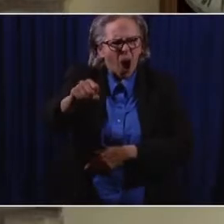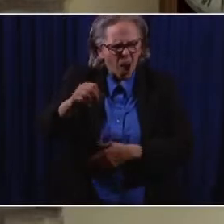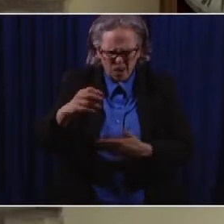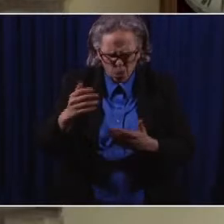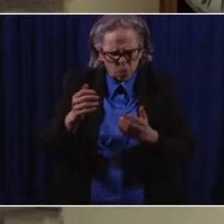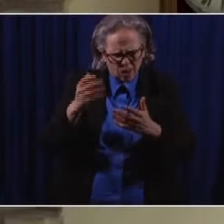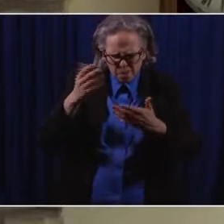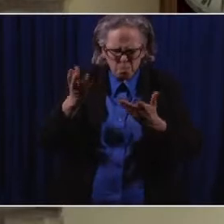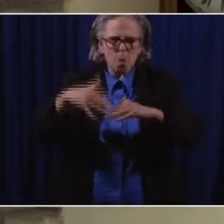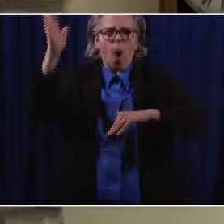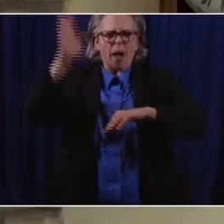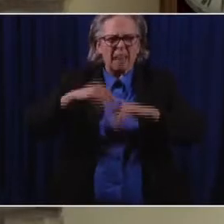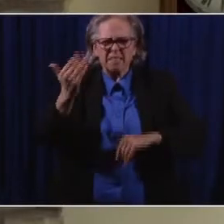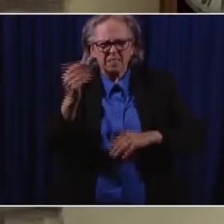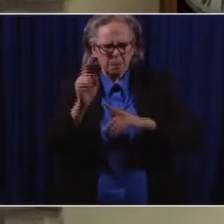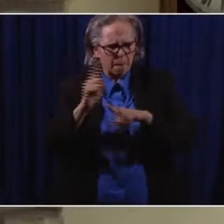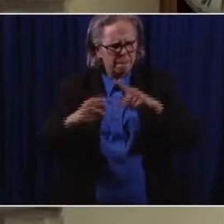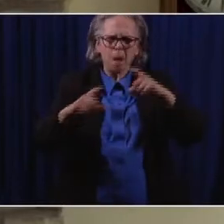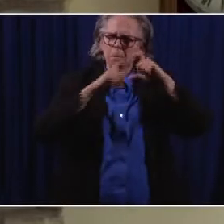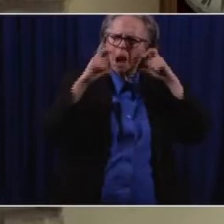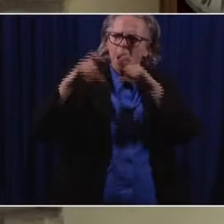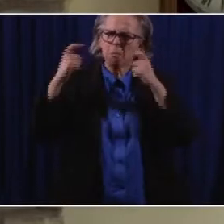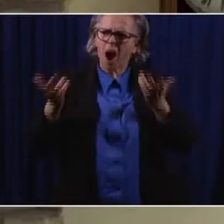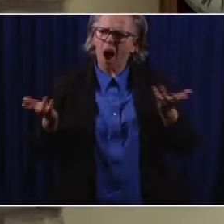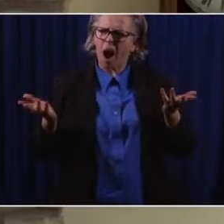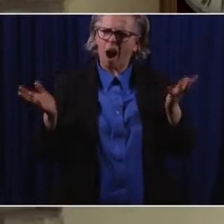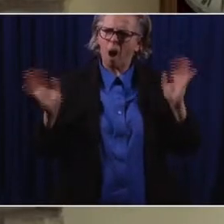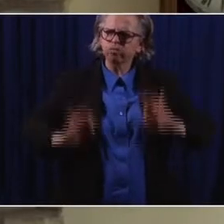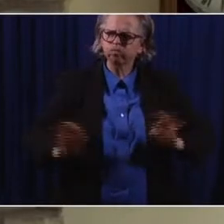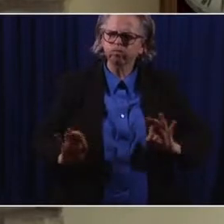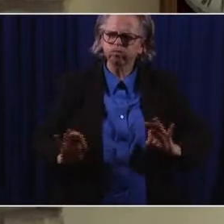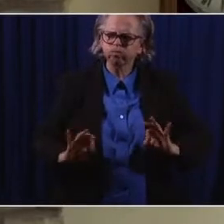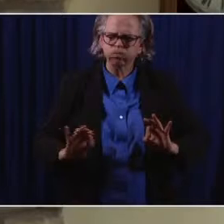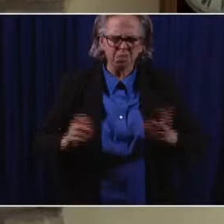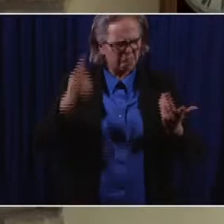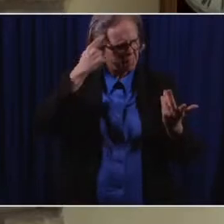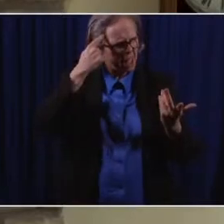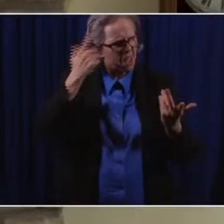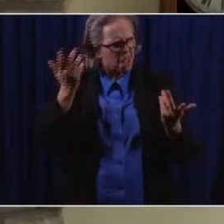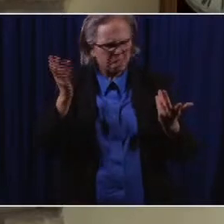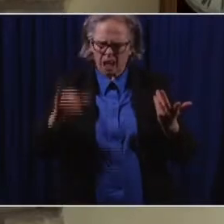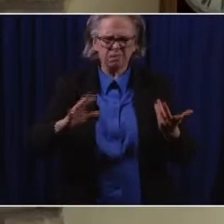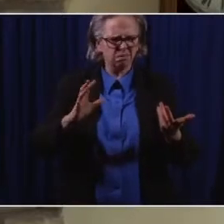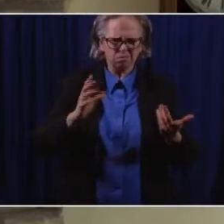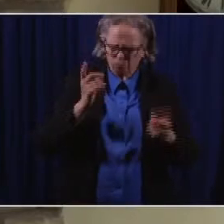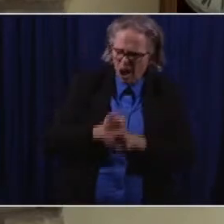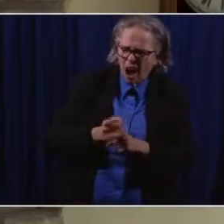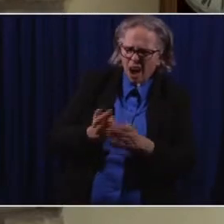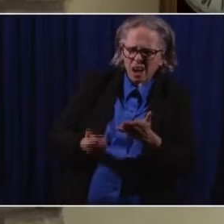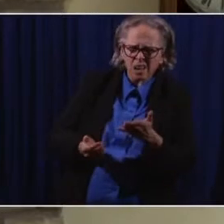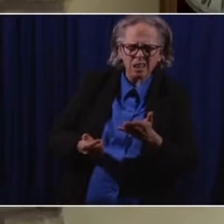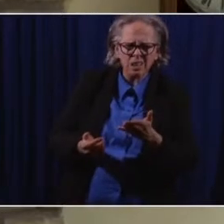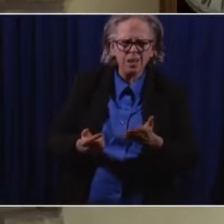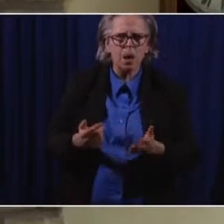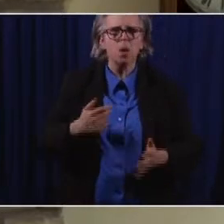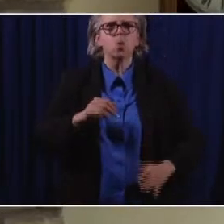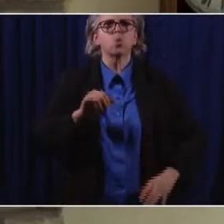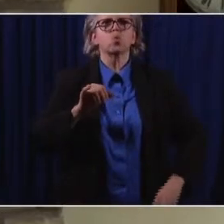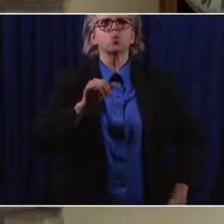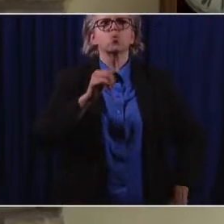masks. And what, shouldn't that count for something? So we're looking at this.